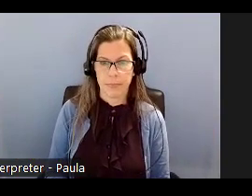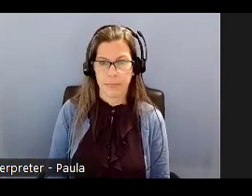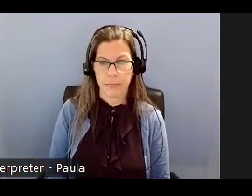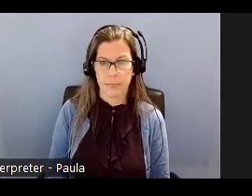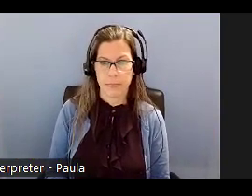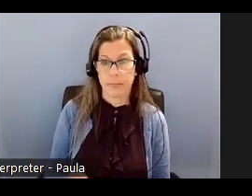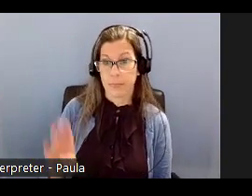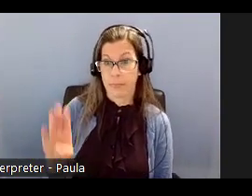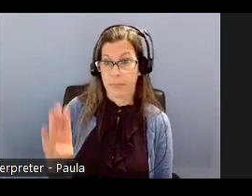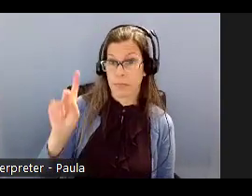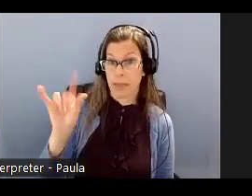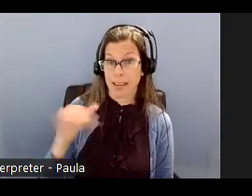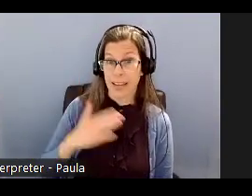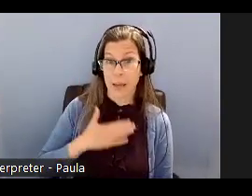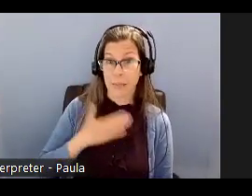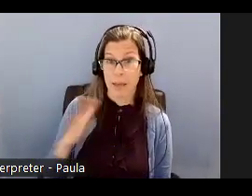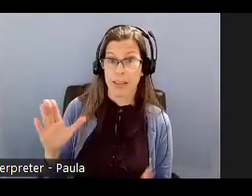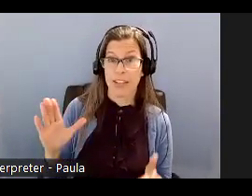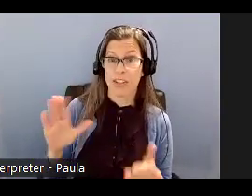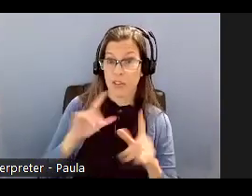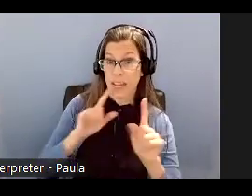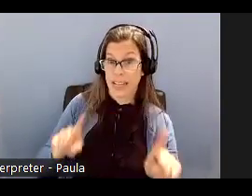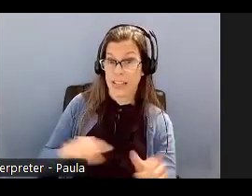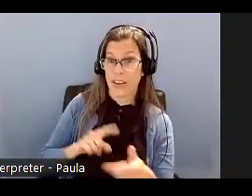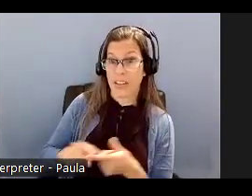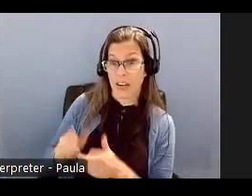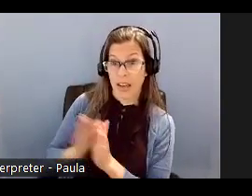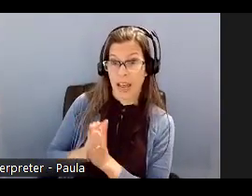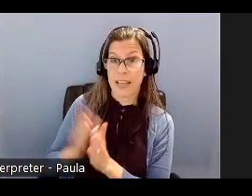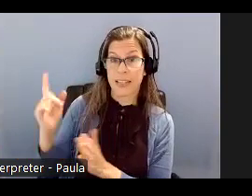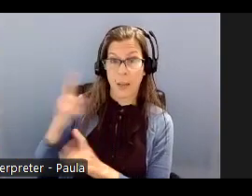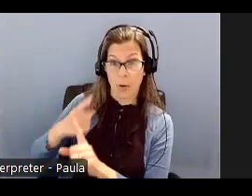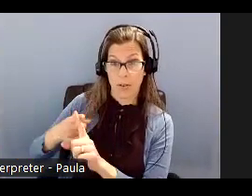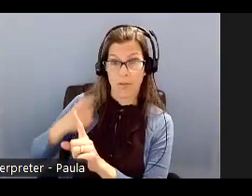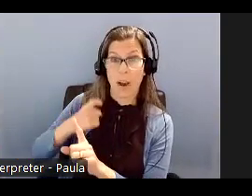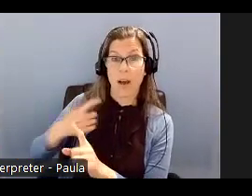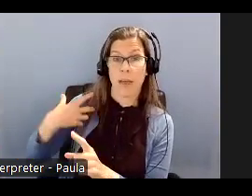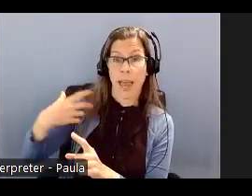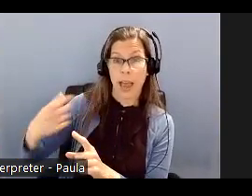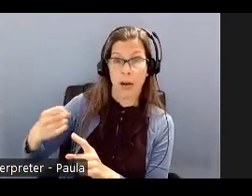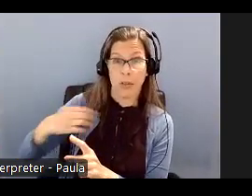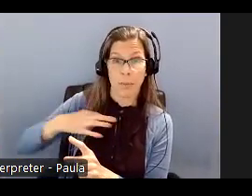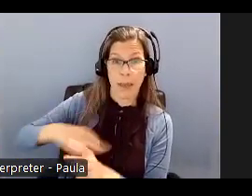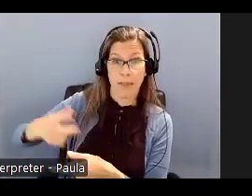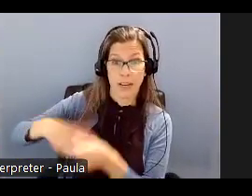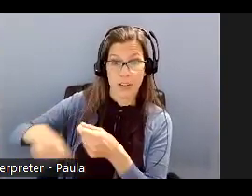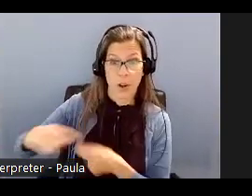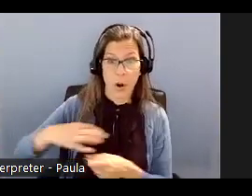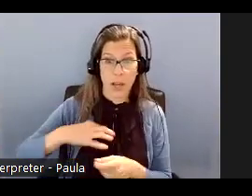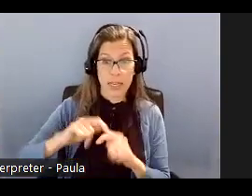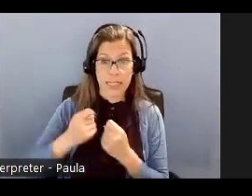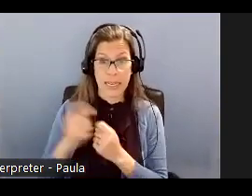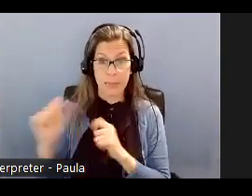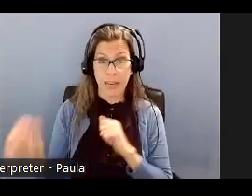I'm happy to start that off and then maybe ask someone from Health Benefit Exchange or our eligibility team to pipe in